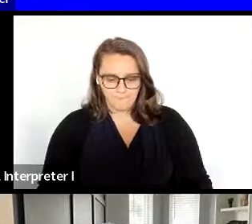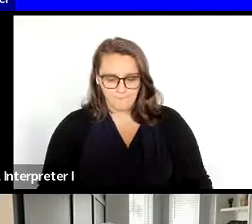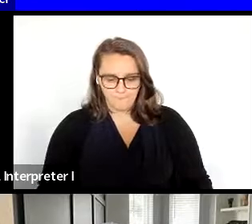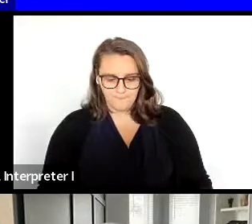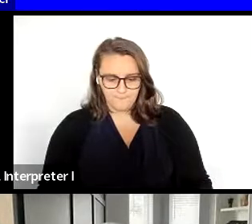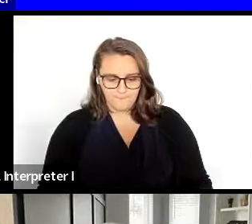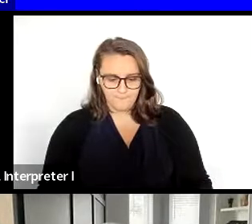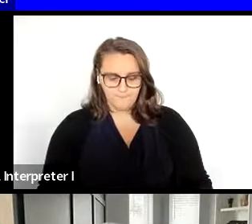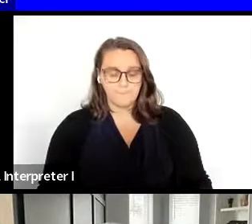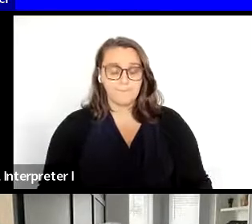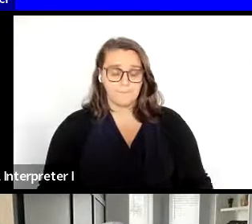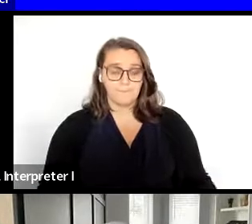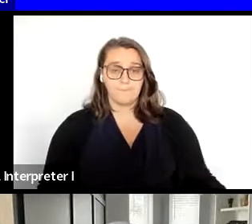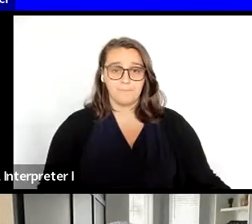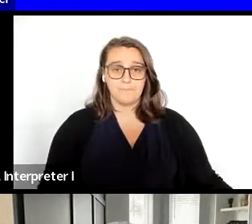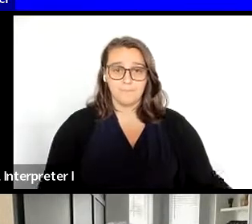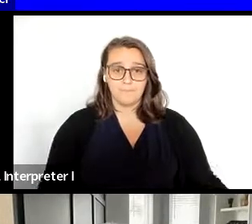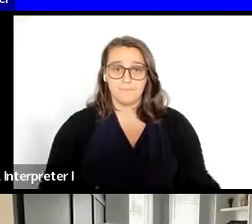The measure is withdrawn.